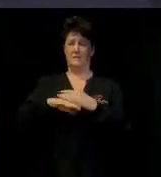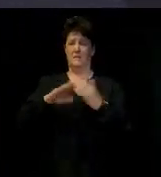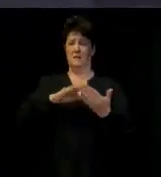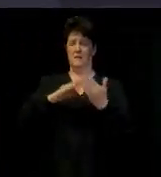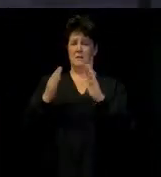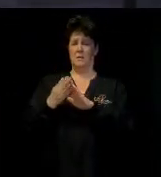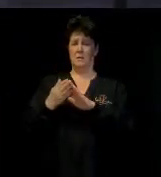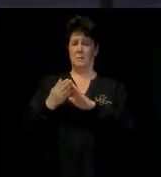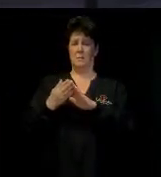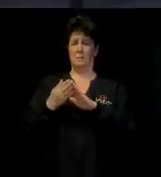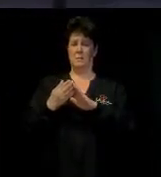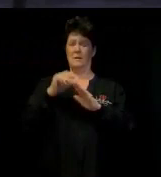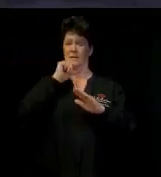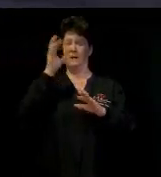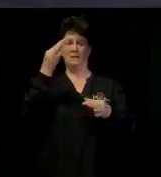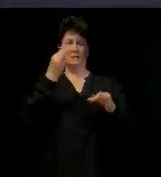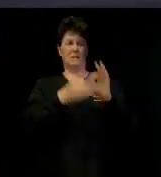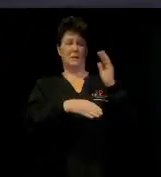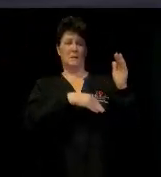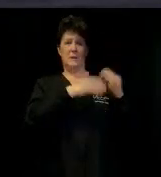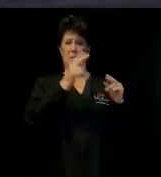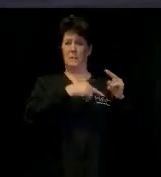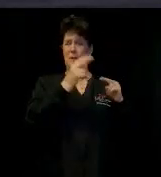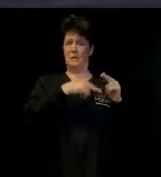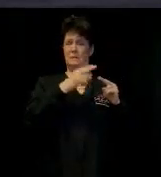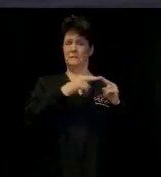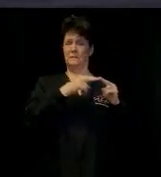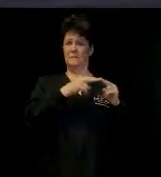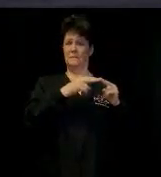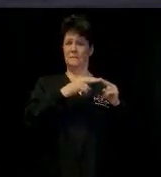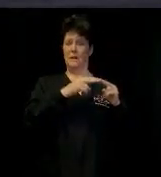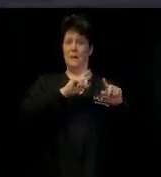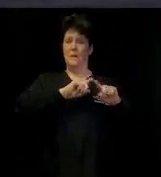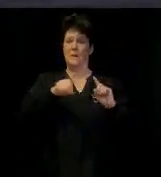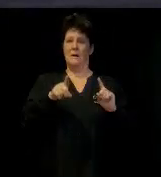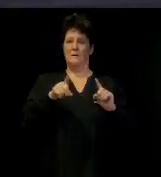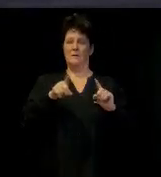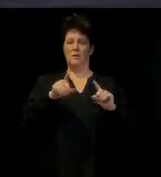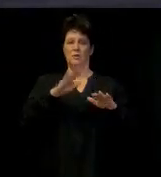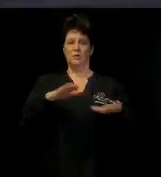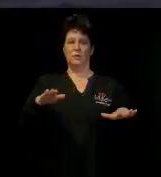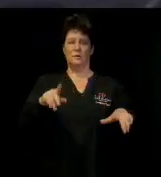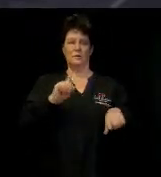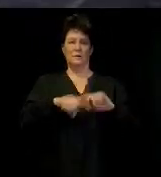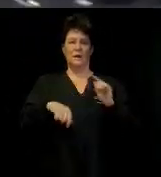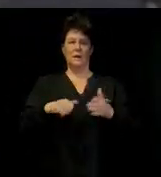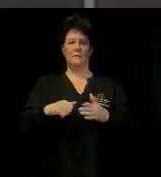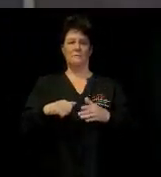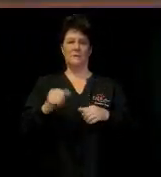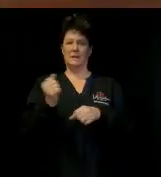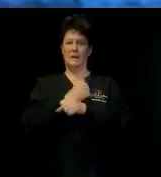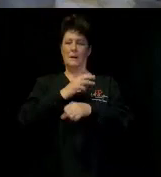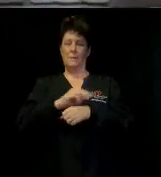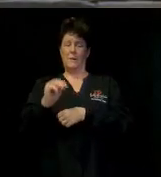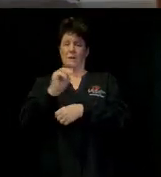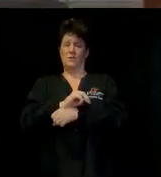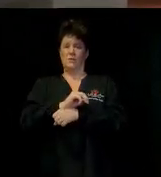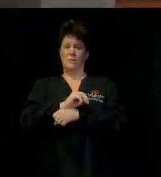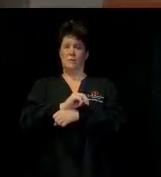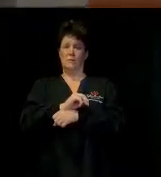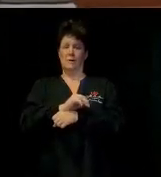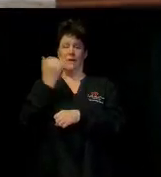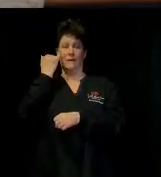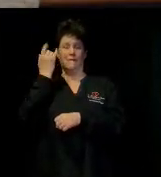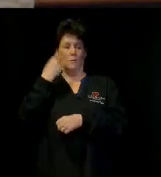church needs you. Kids can't be ministered to if you're not present with the presence of God, right? I mean, we can go through this. When you